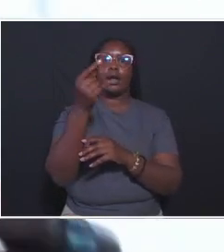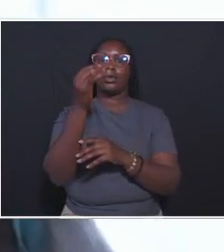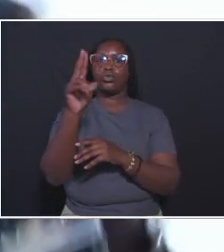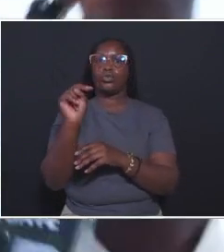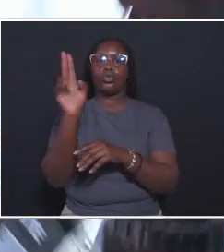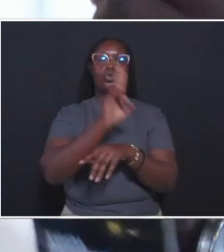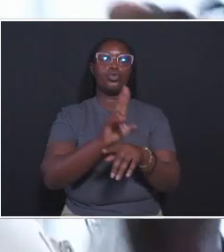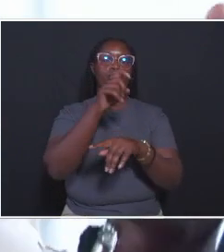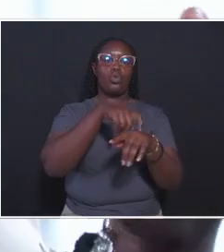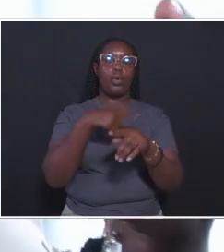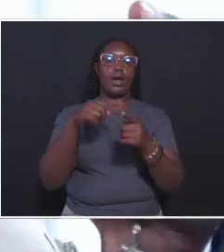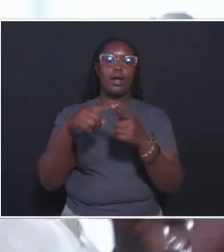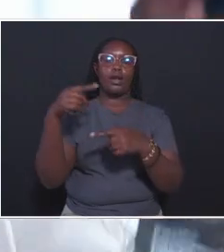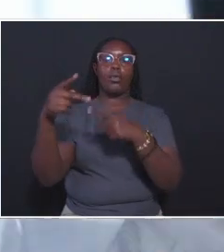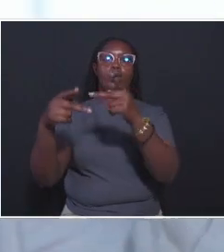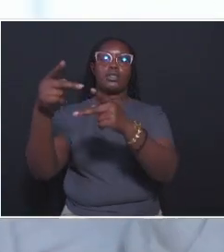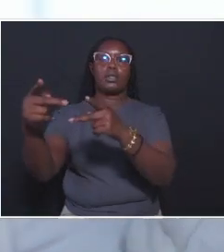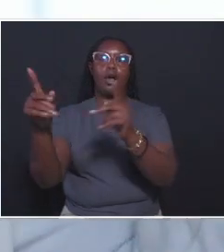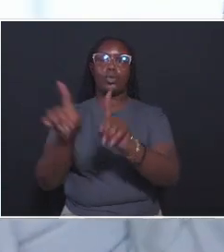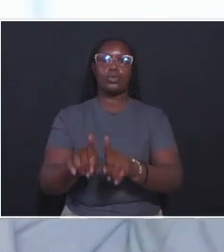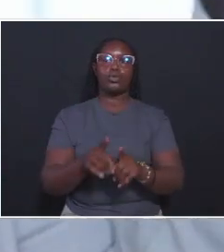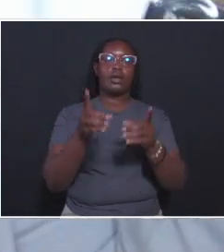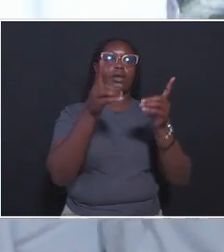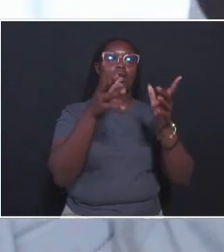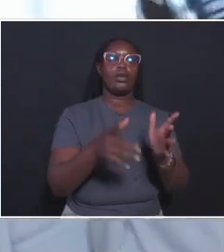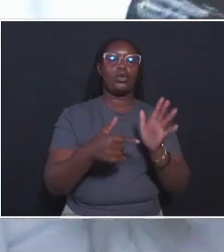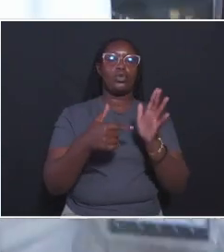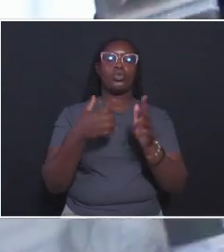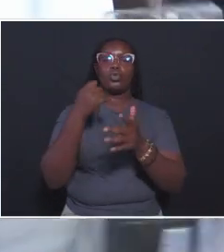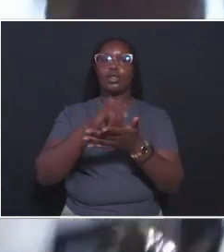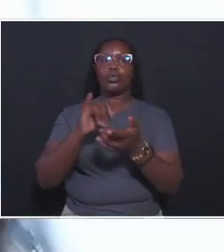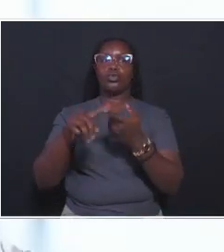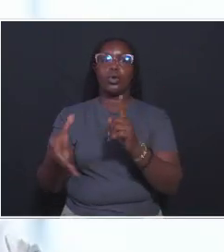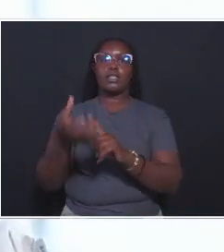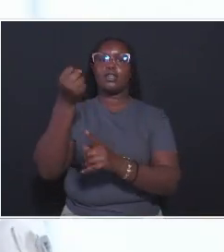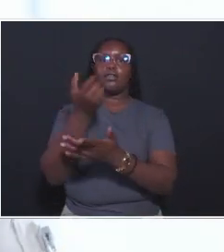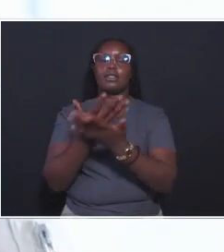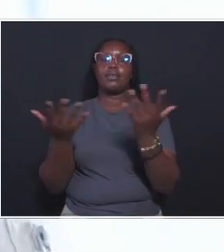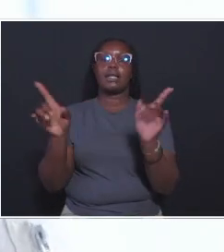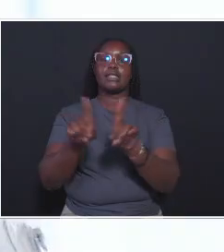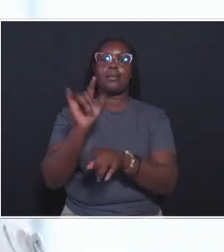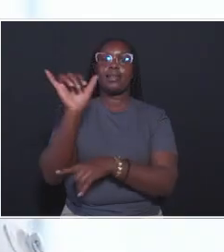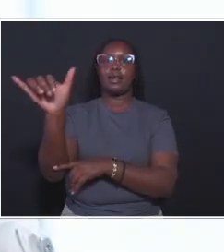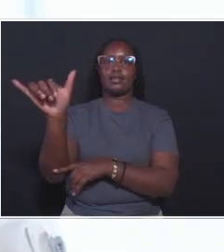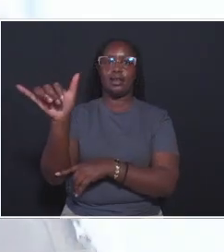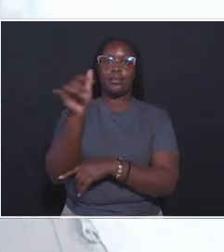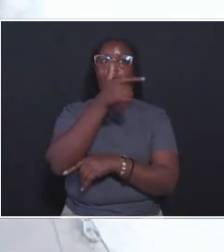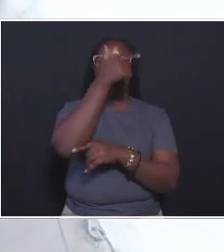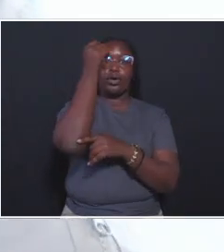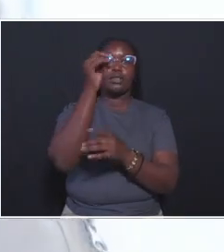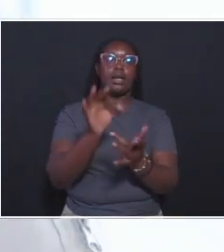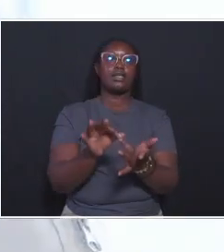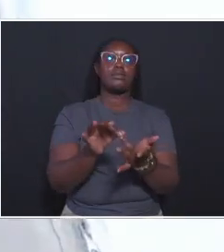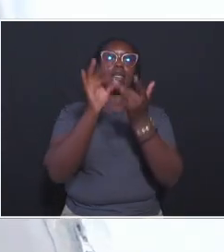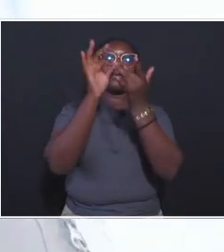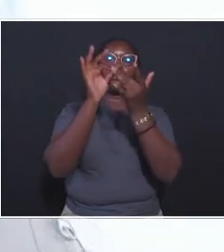you and the directors in order to achieve such kind of rhythms? Because like, especially like the